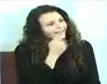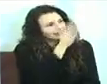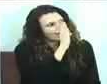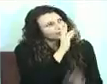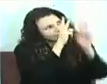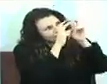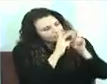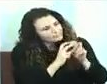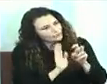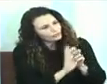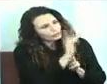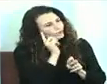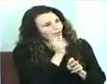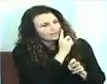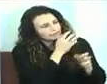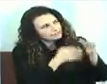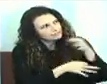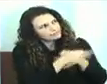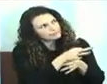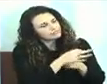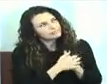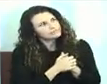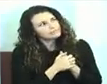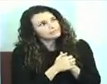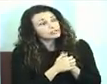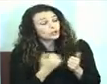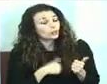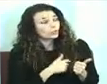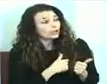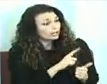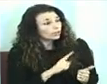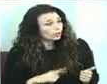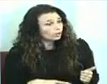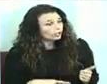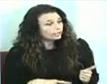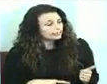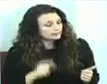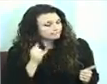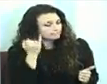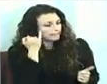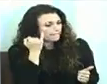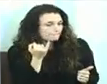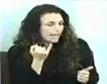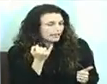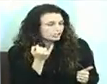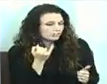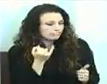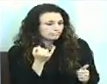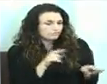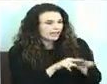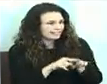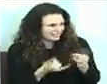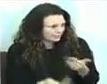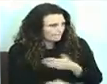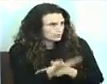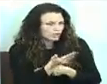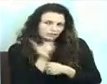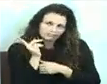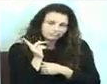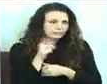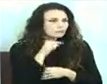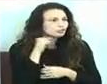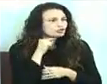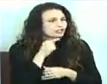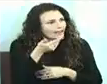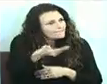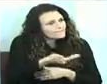Lord, could we imagine, as our preacher this morning, as she invited us to imagine what it would